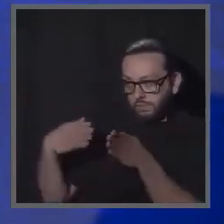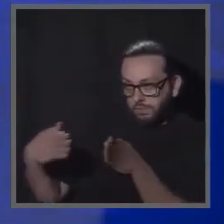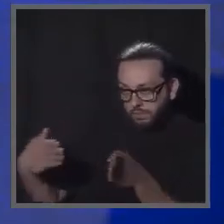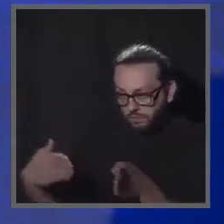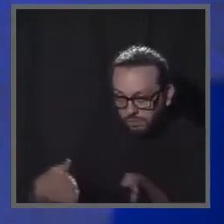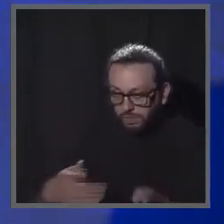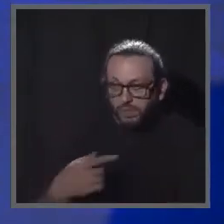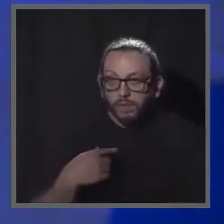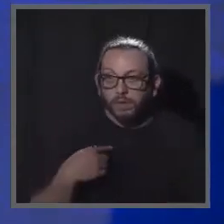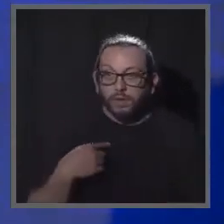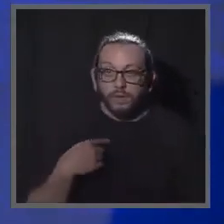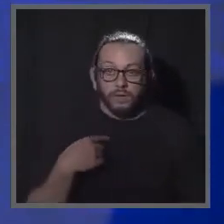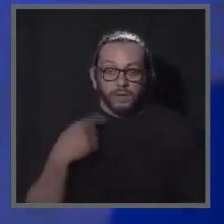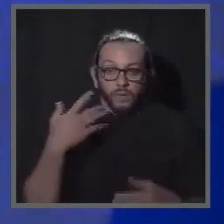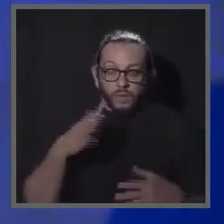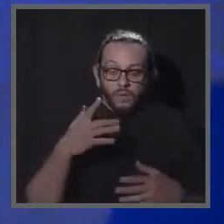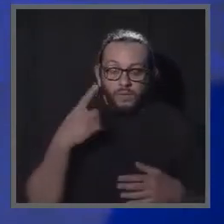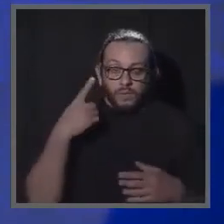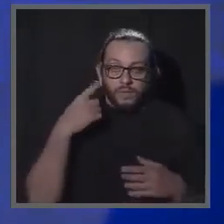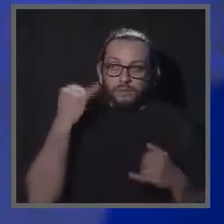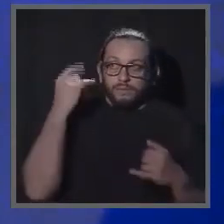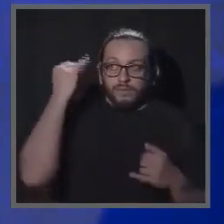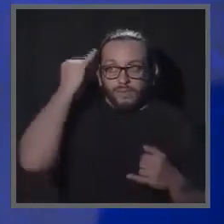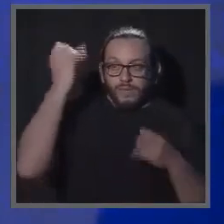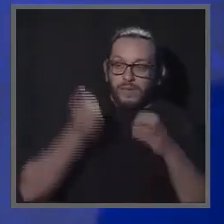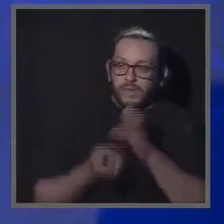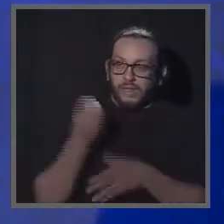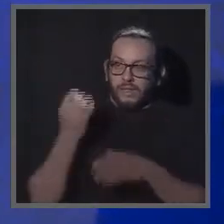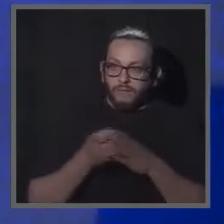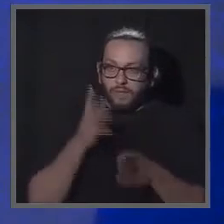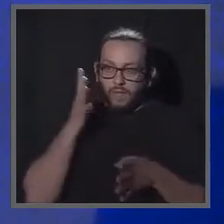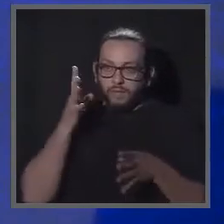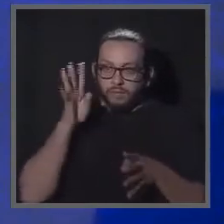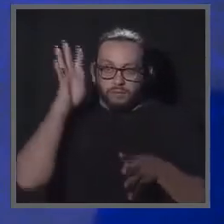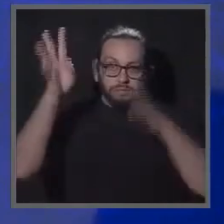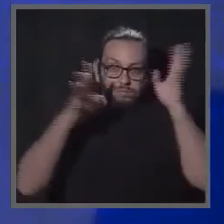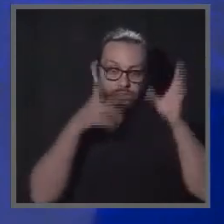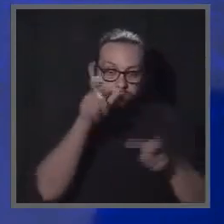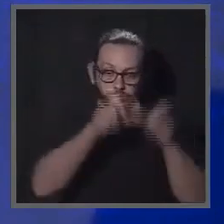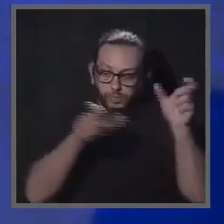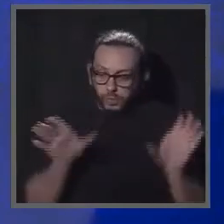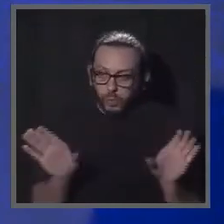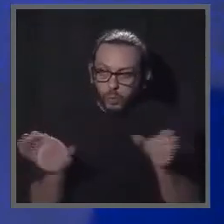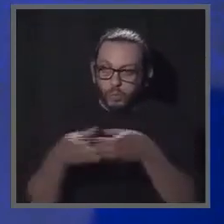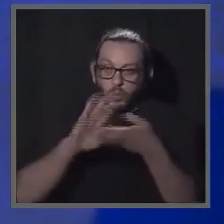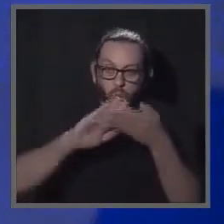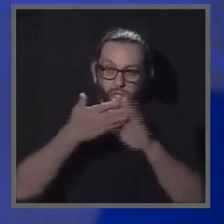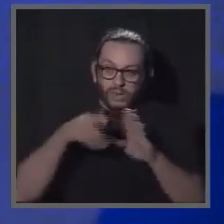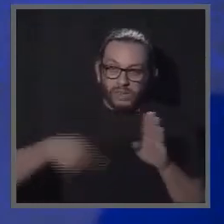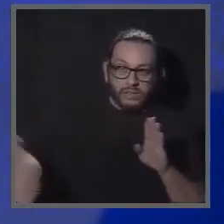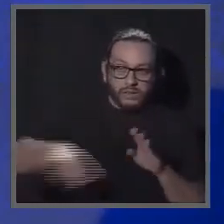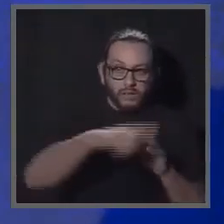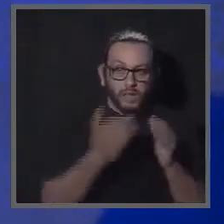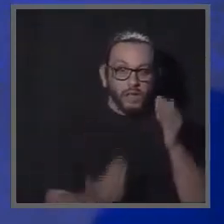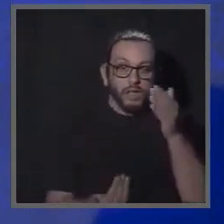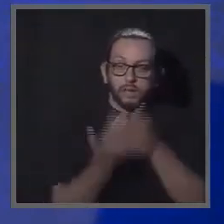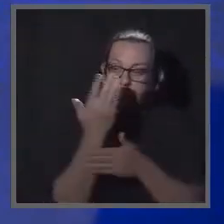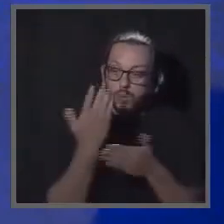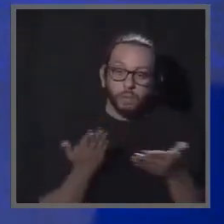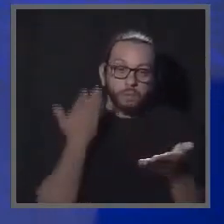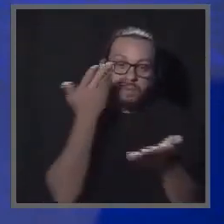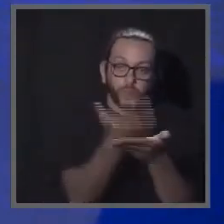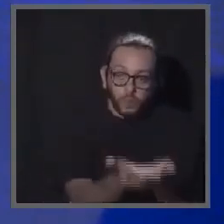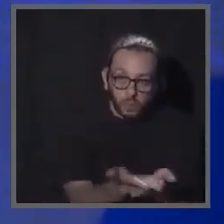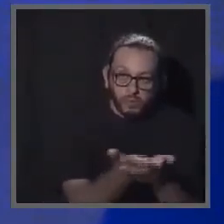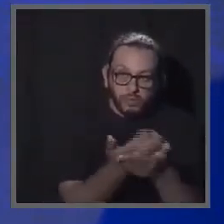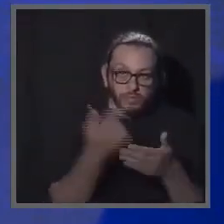we talk about communitary and participative institutions and initiatives, and there